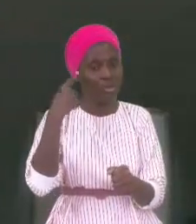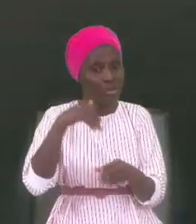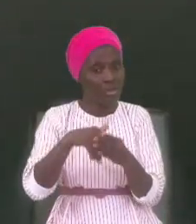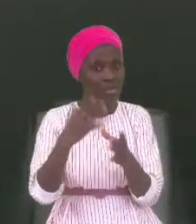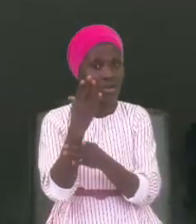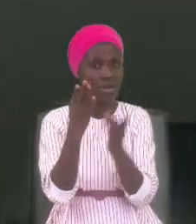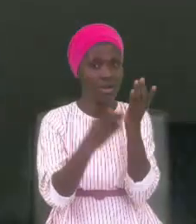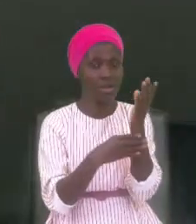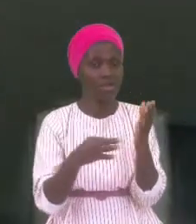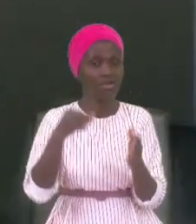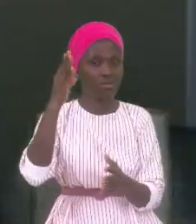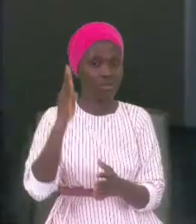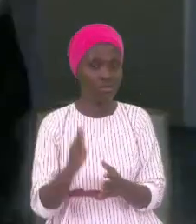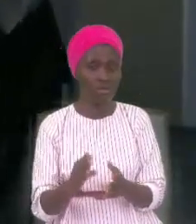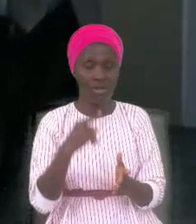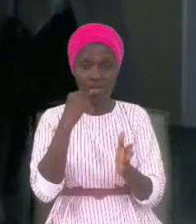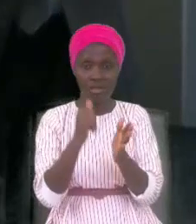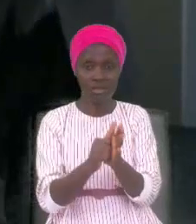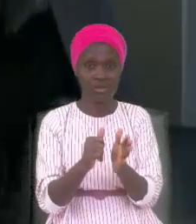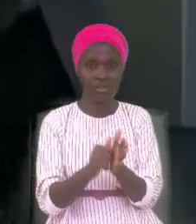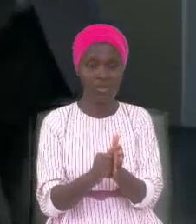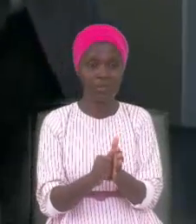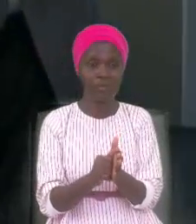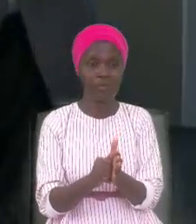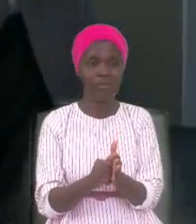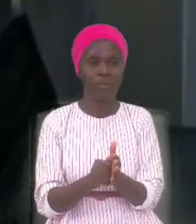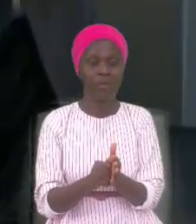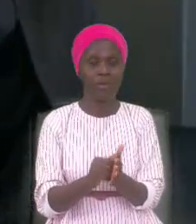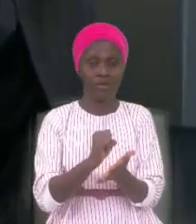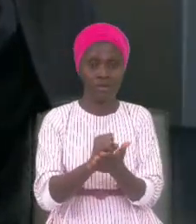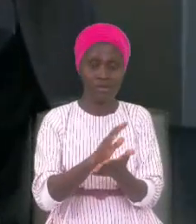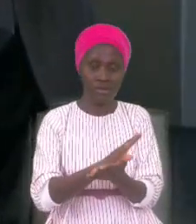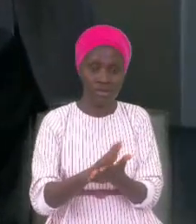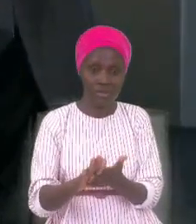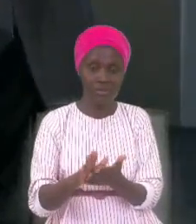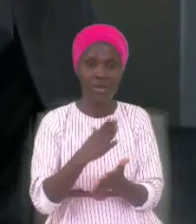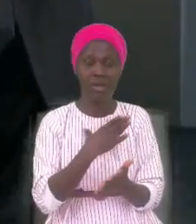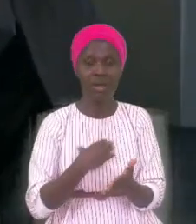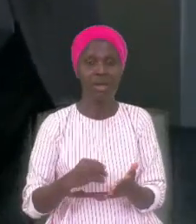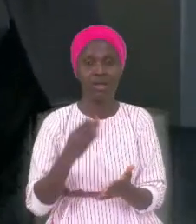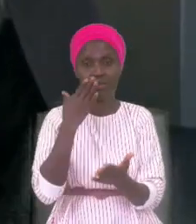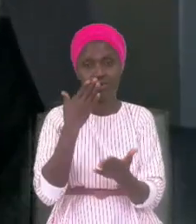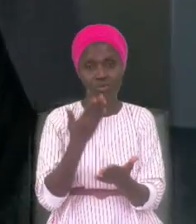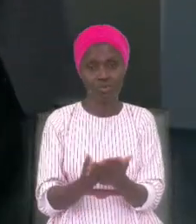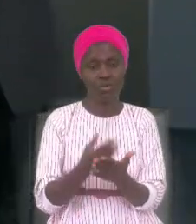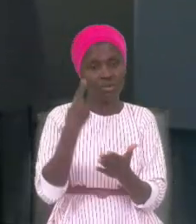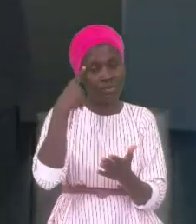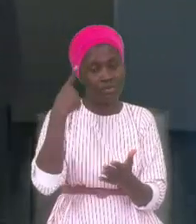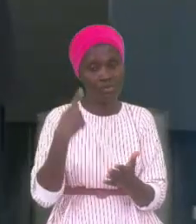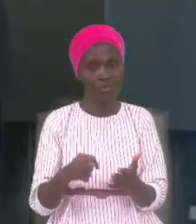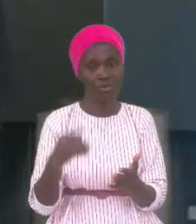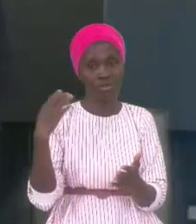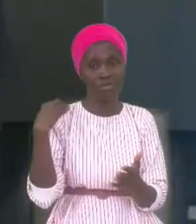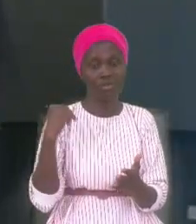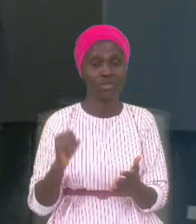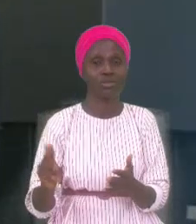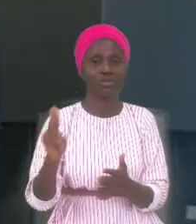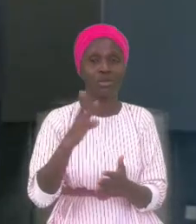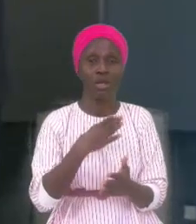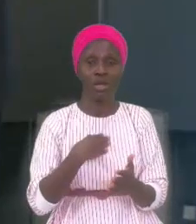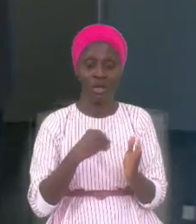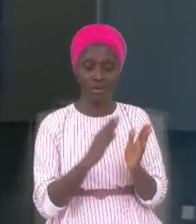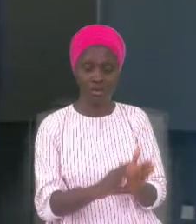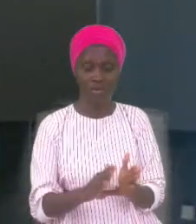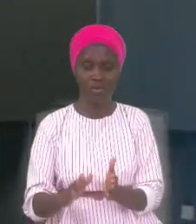honor, sanctified and meet for the master's use and prepared unto every good work. Look at